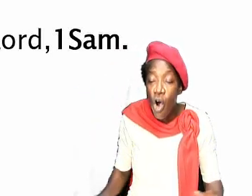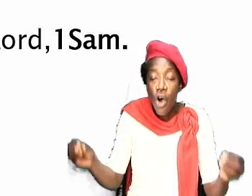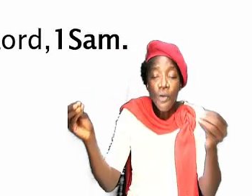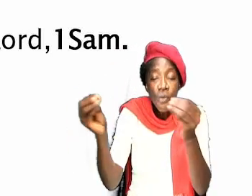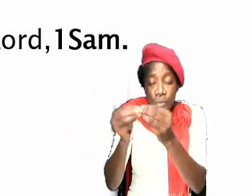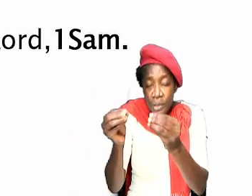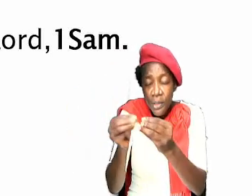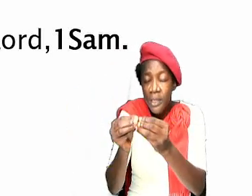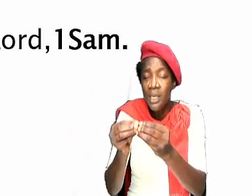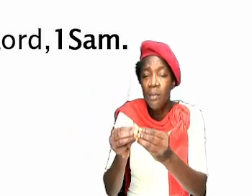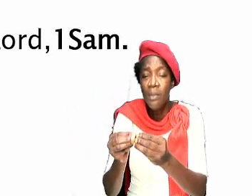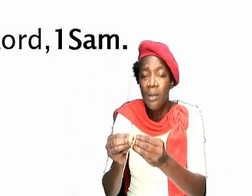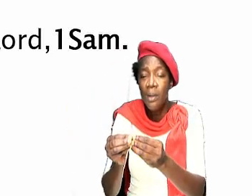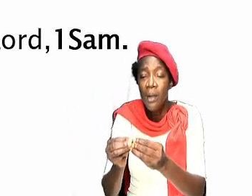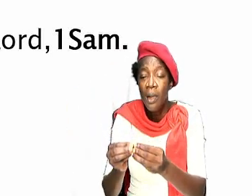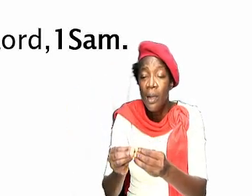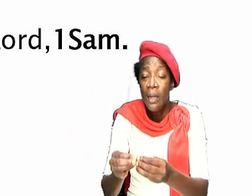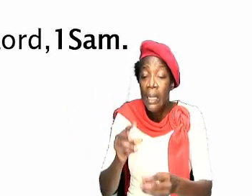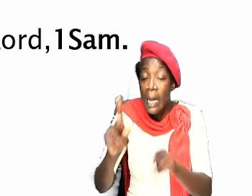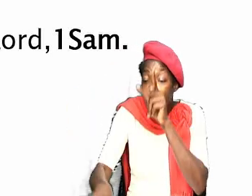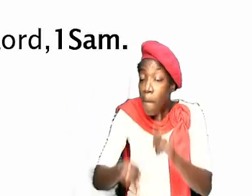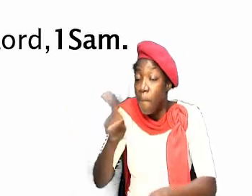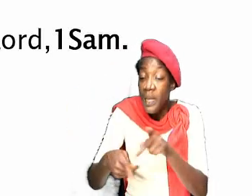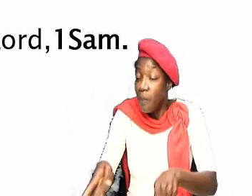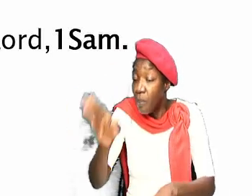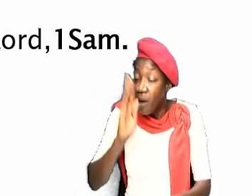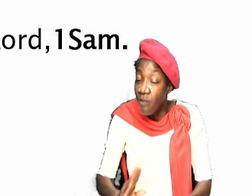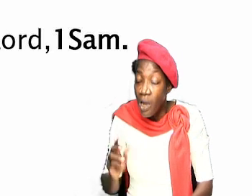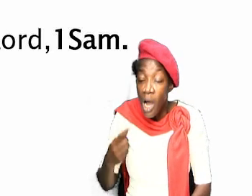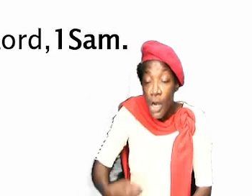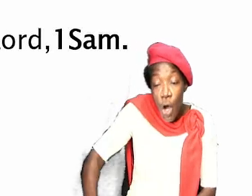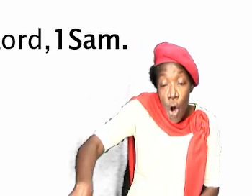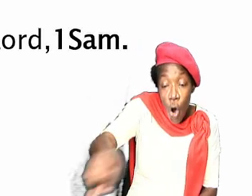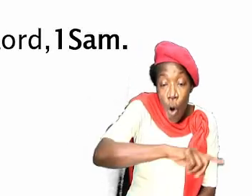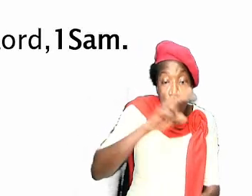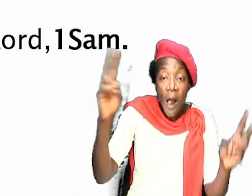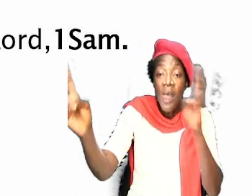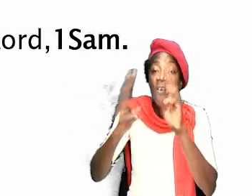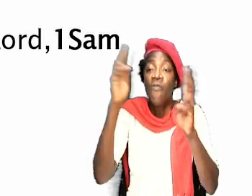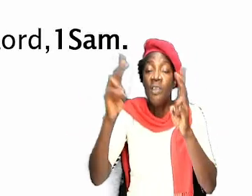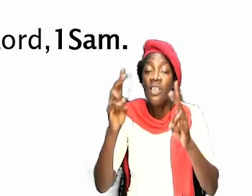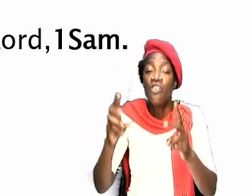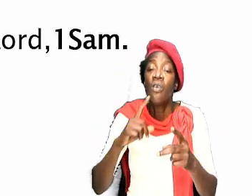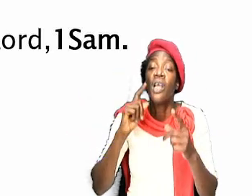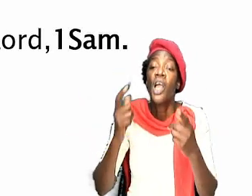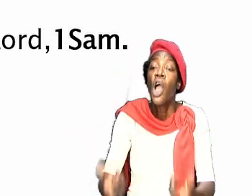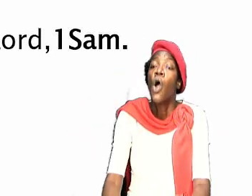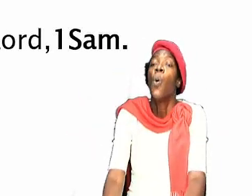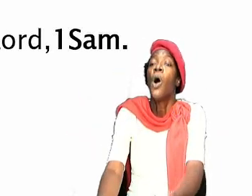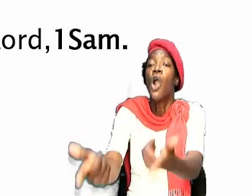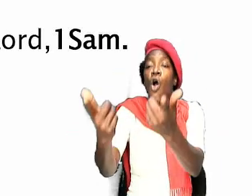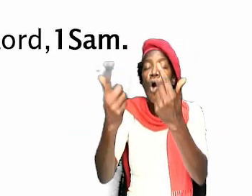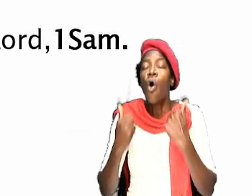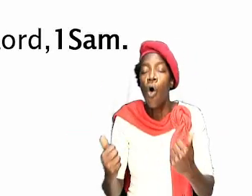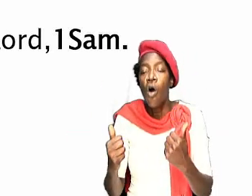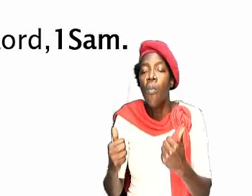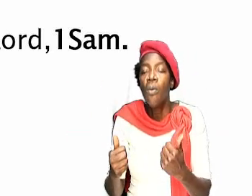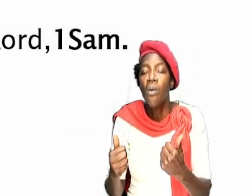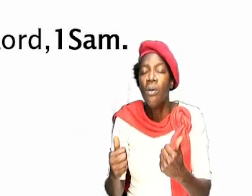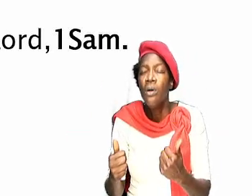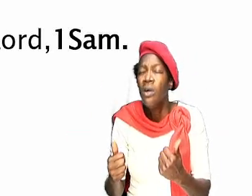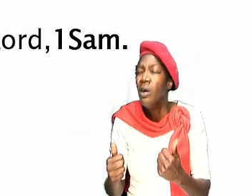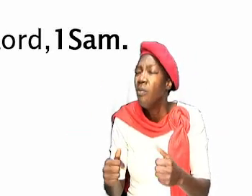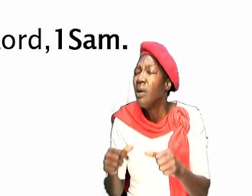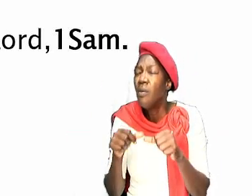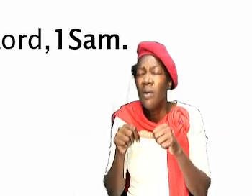God, our victory will come. Amen. And we're going to get there and I'm going to tell you our victory will come when we